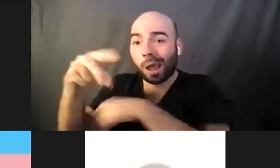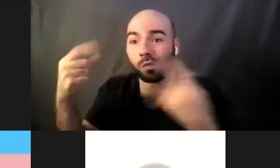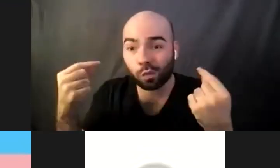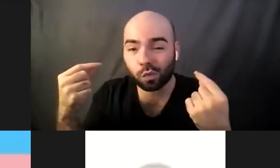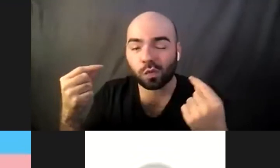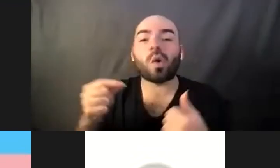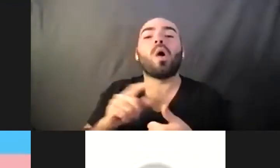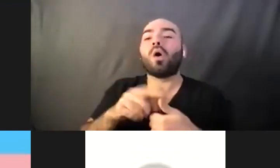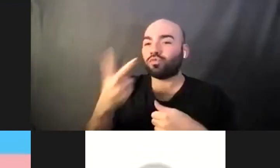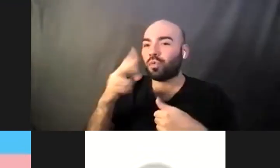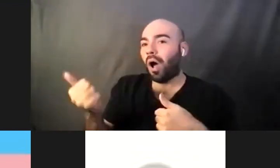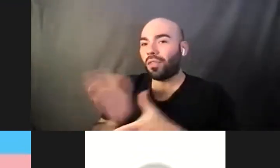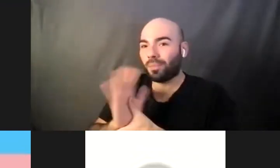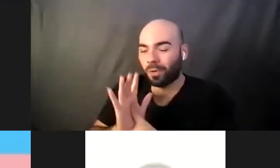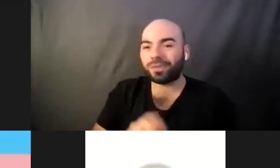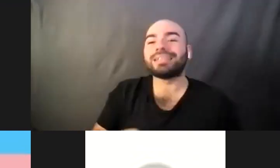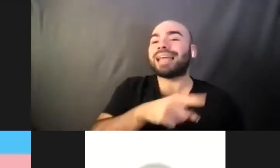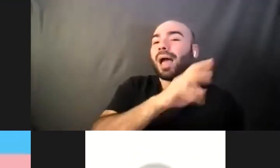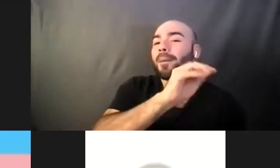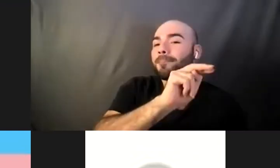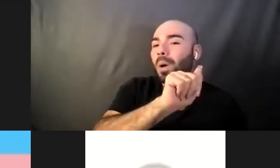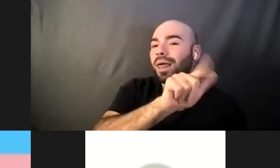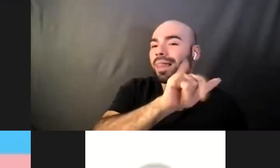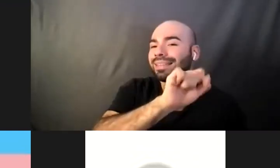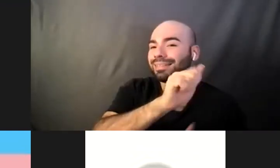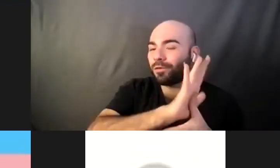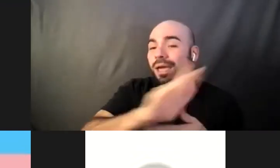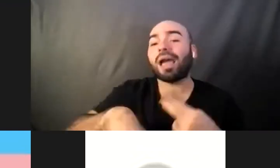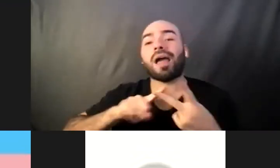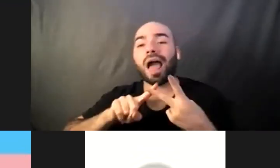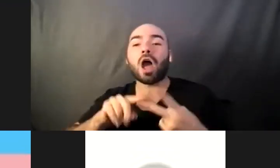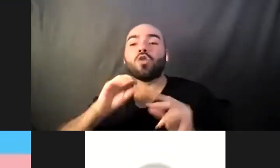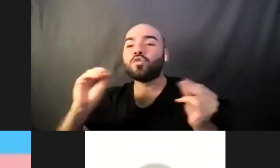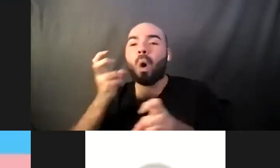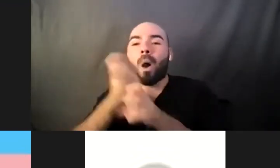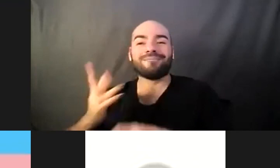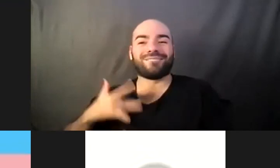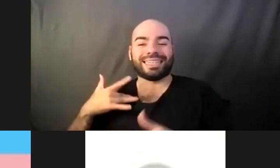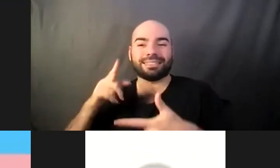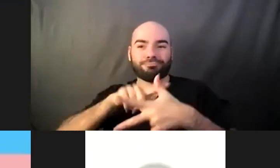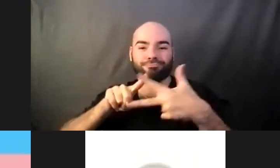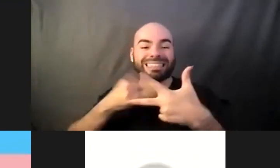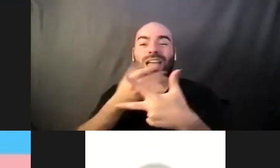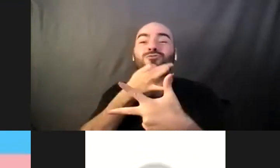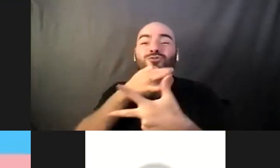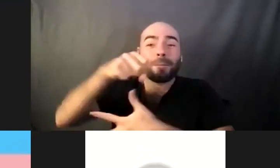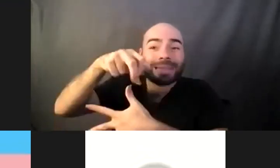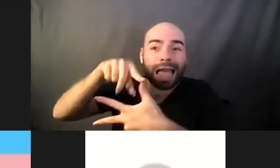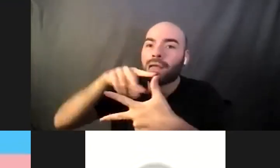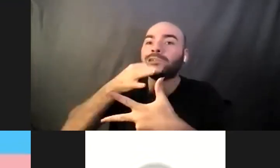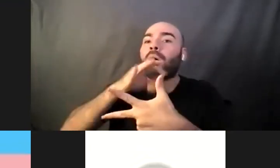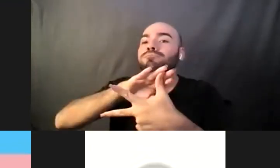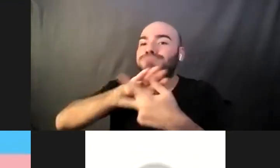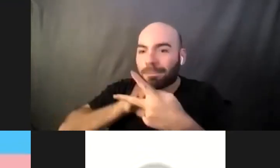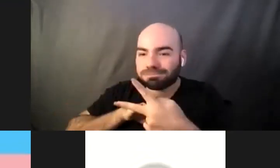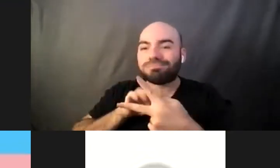Lisa and No Hard Feelings. You can catch all that information on our socials, Prideful Film, that is with two